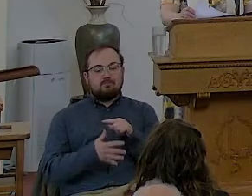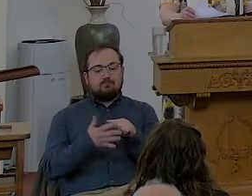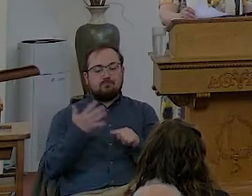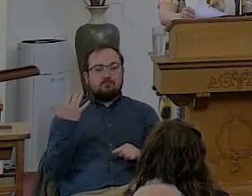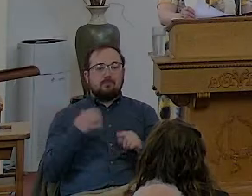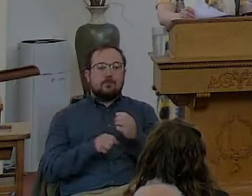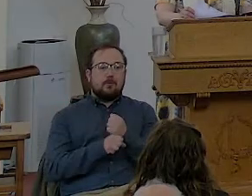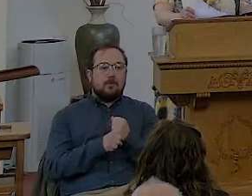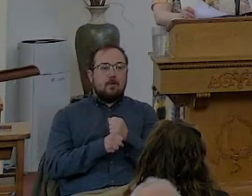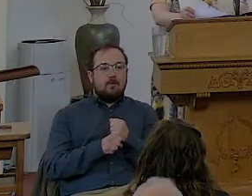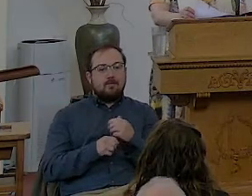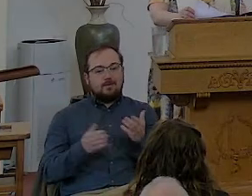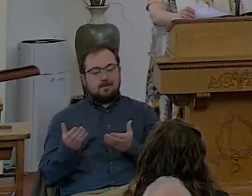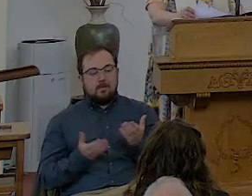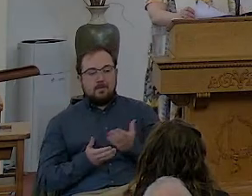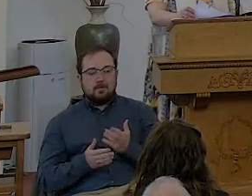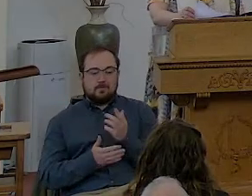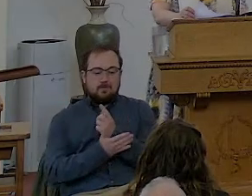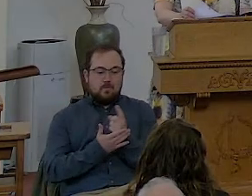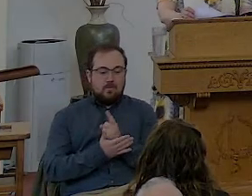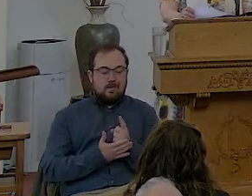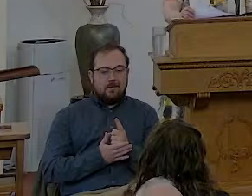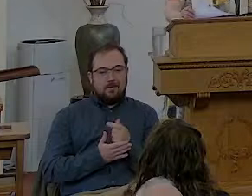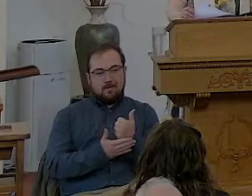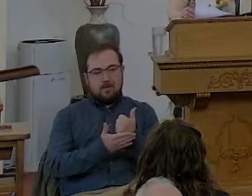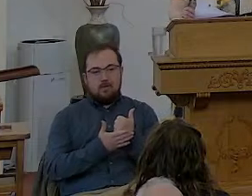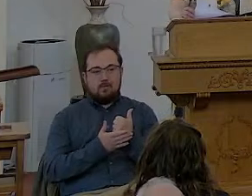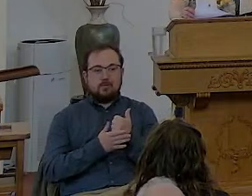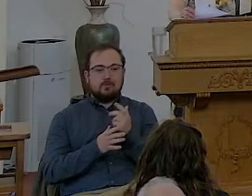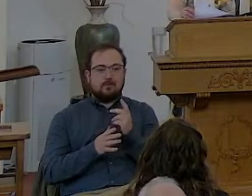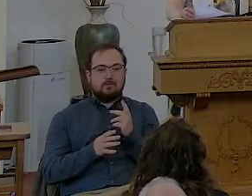service people that weekly help us create our service.